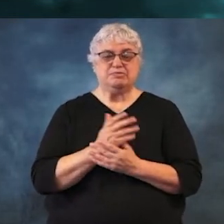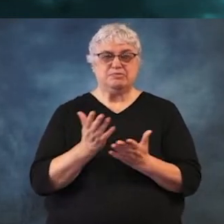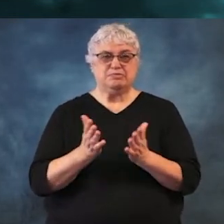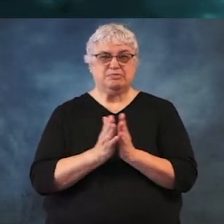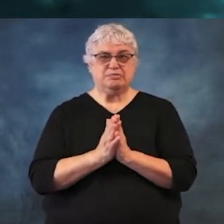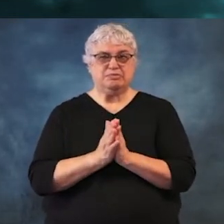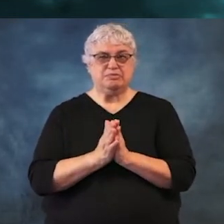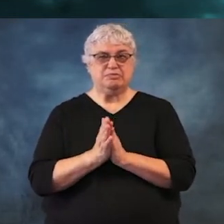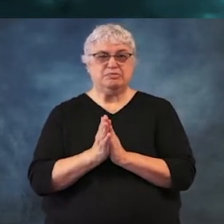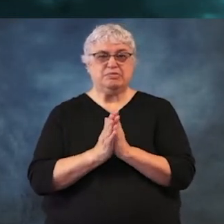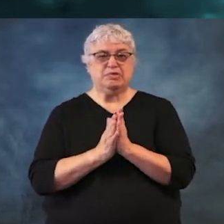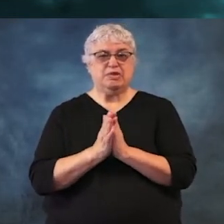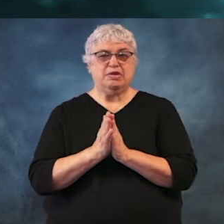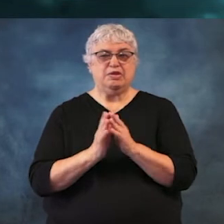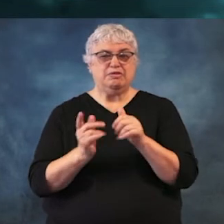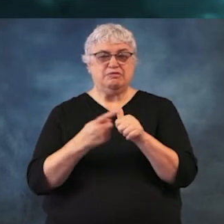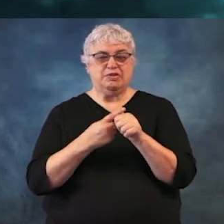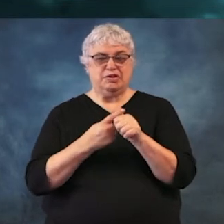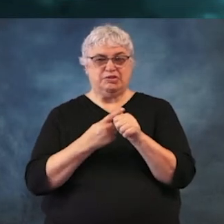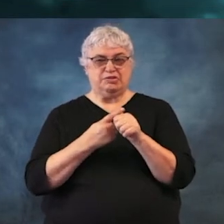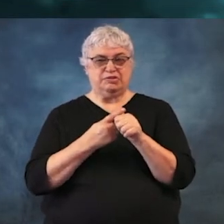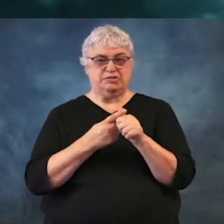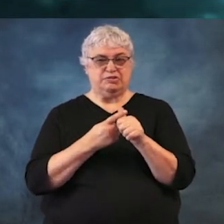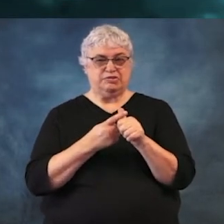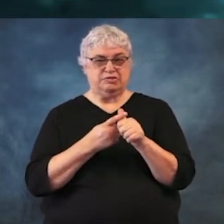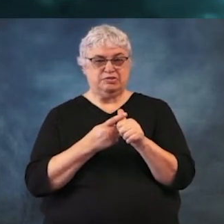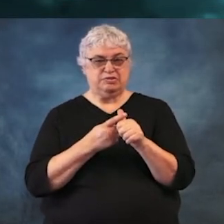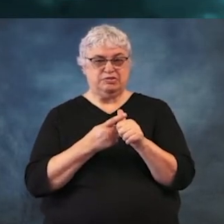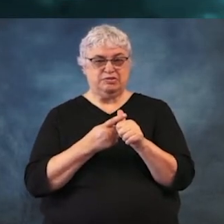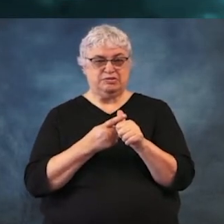for us to do, the first thing is